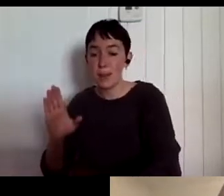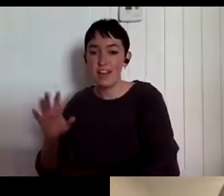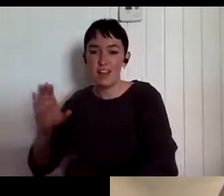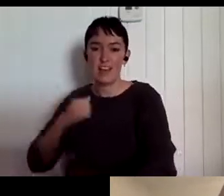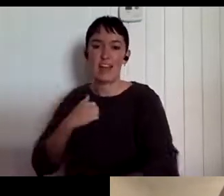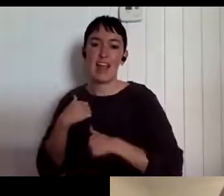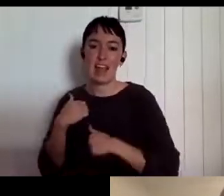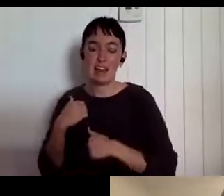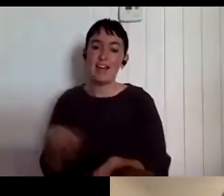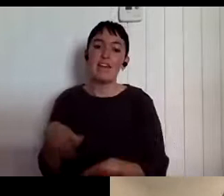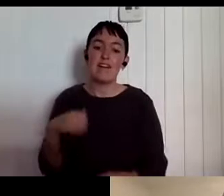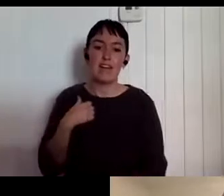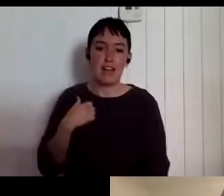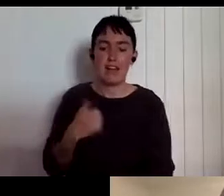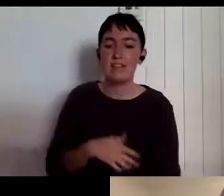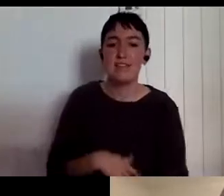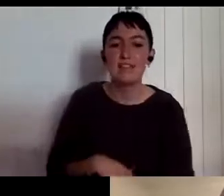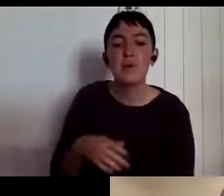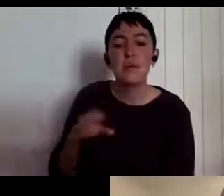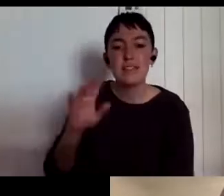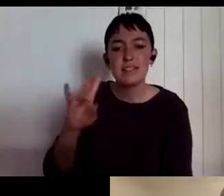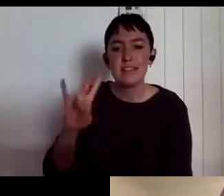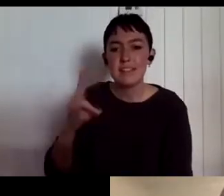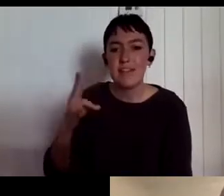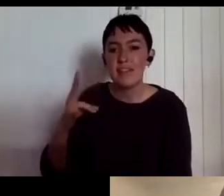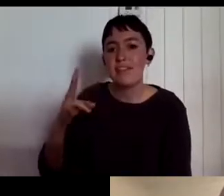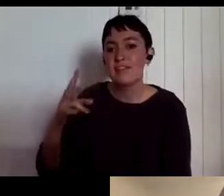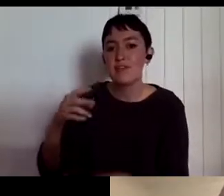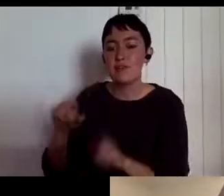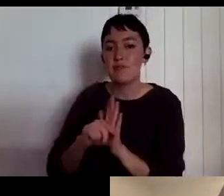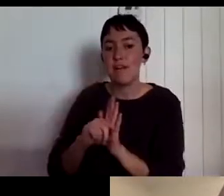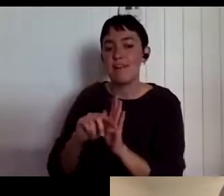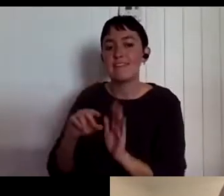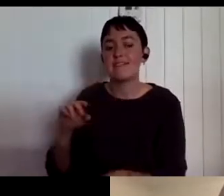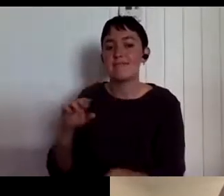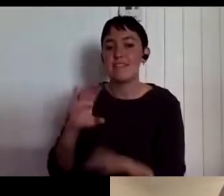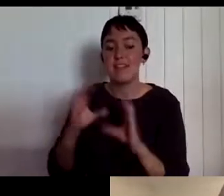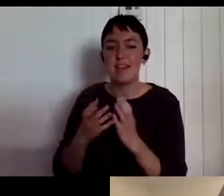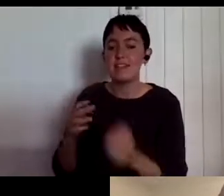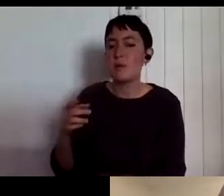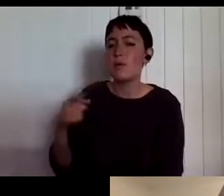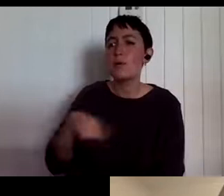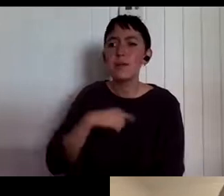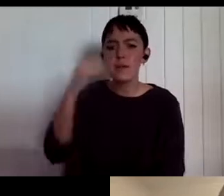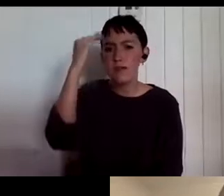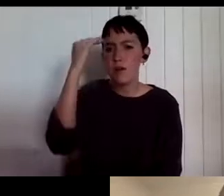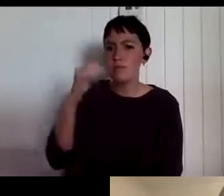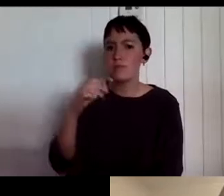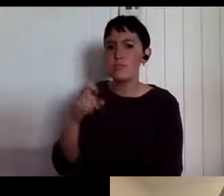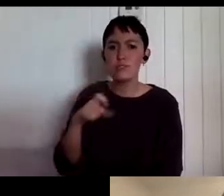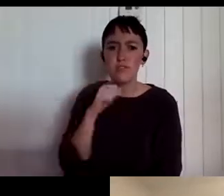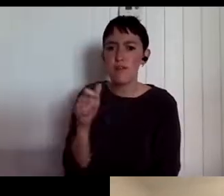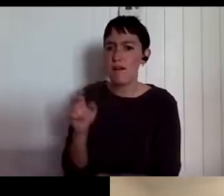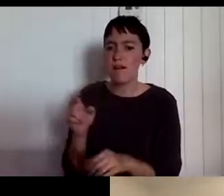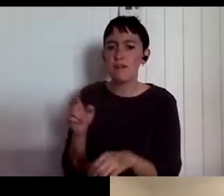class up in Canada. We know that we're not just supposed to take batteries that are used, like our like a AA battery or what